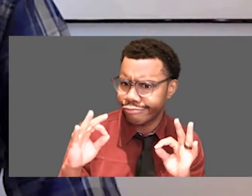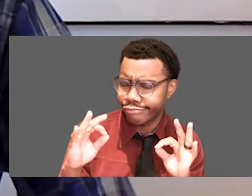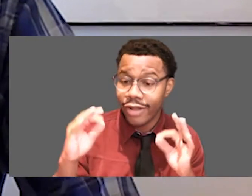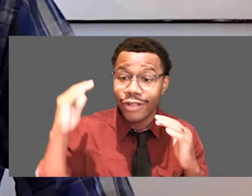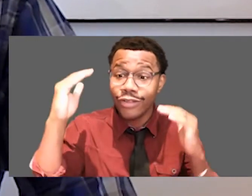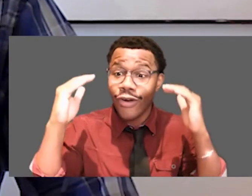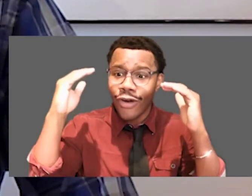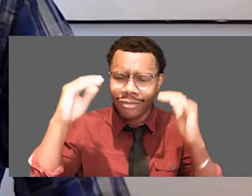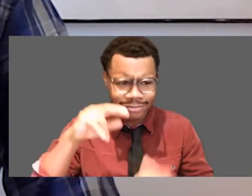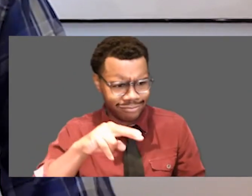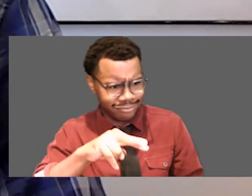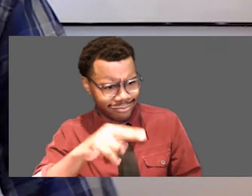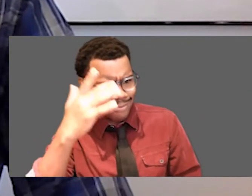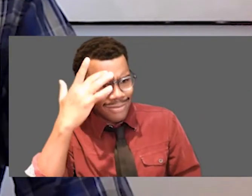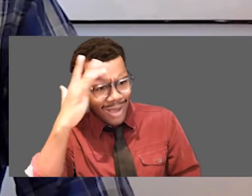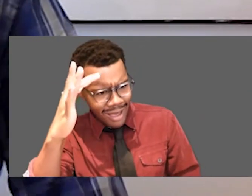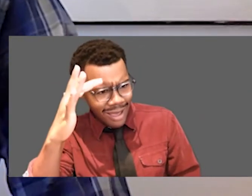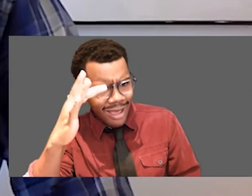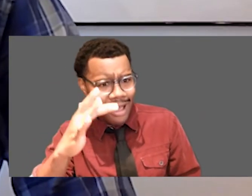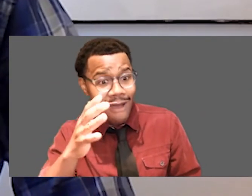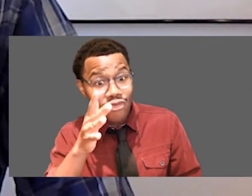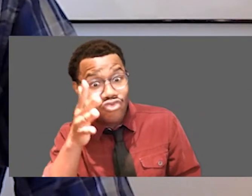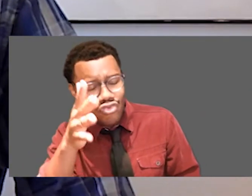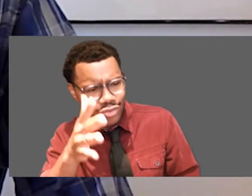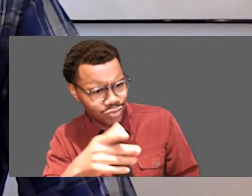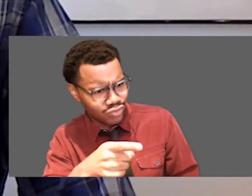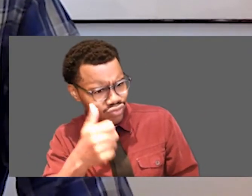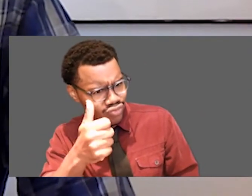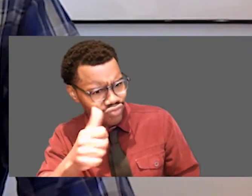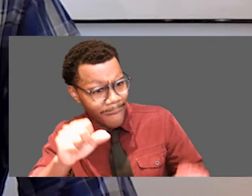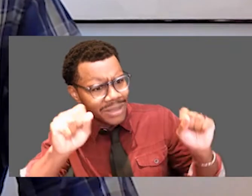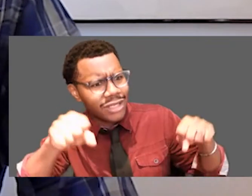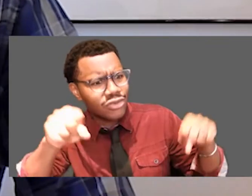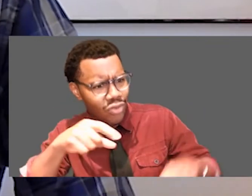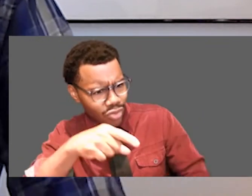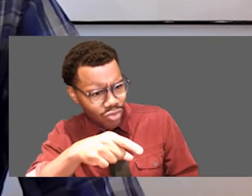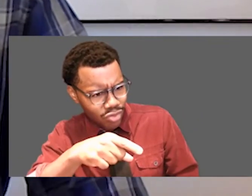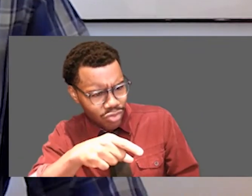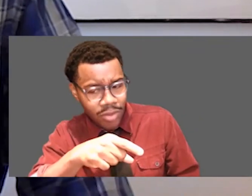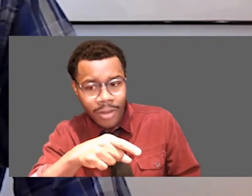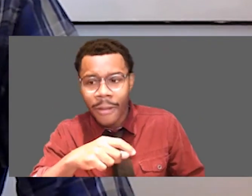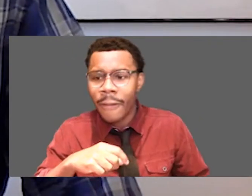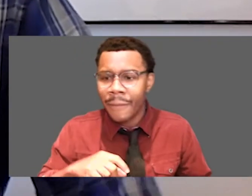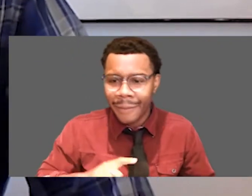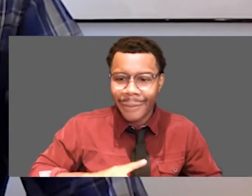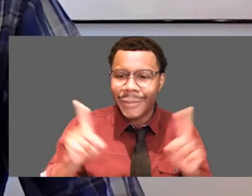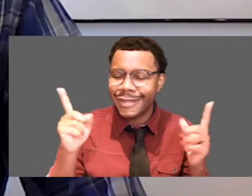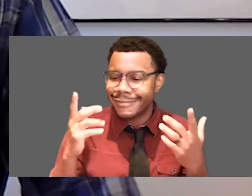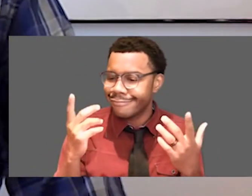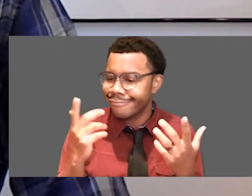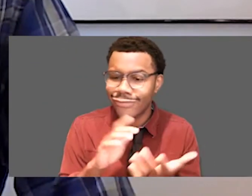I was and how much potential they felt I had. However, no matter how well I did in